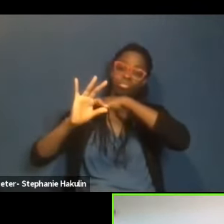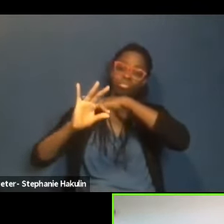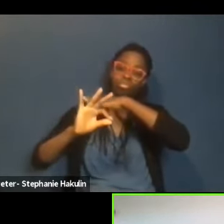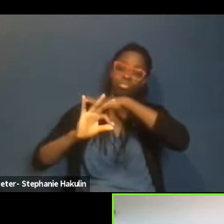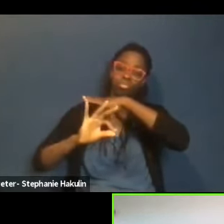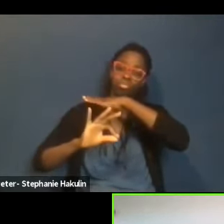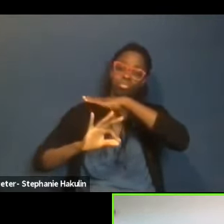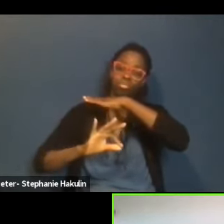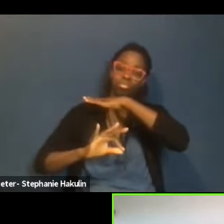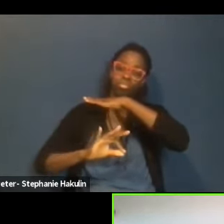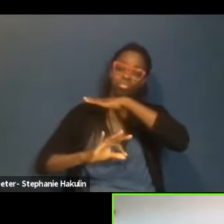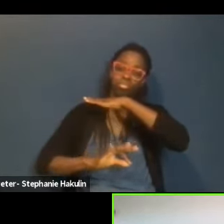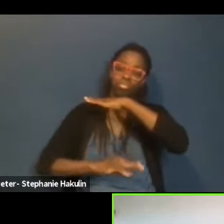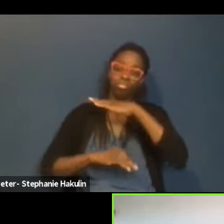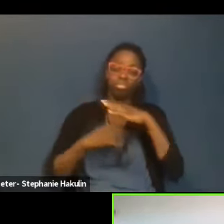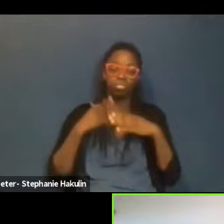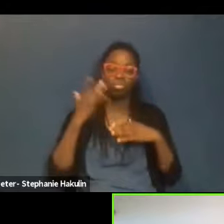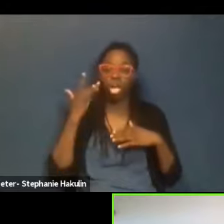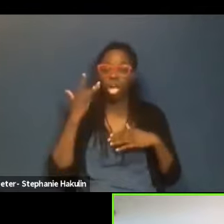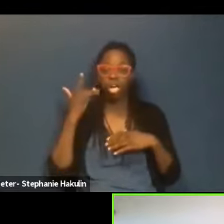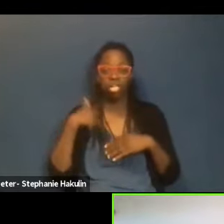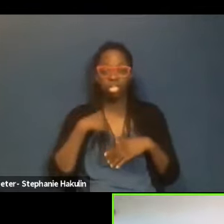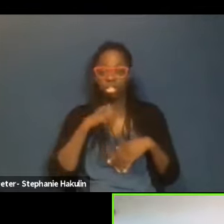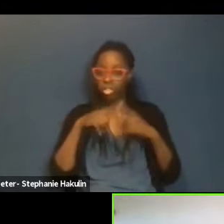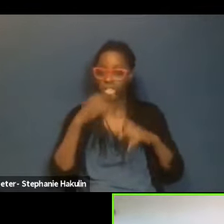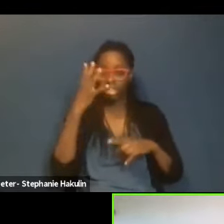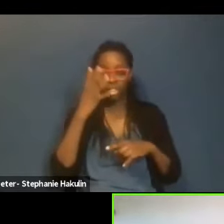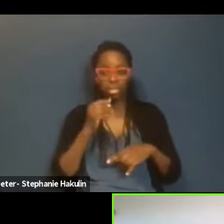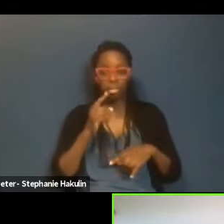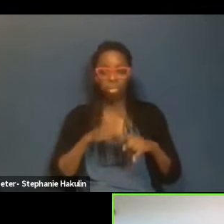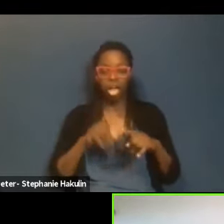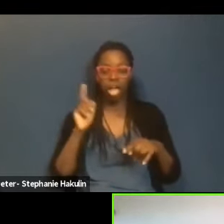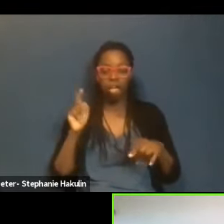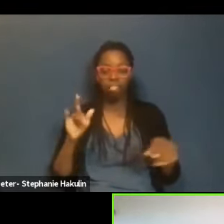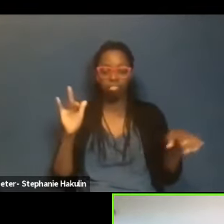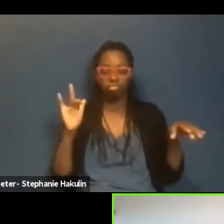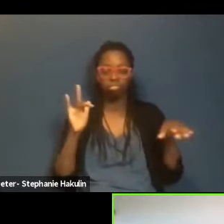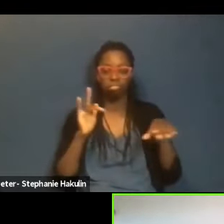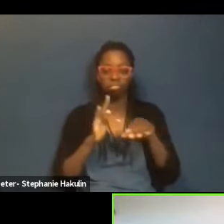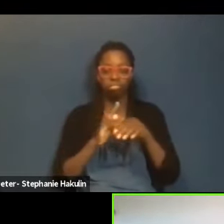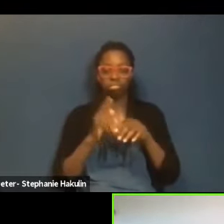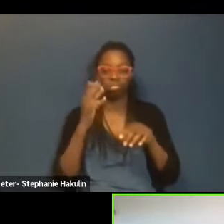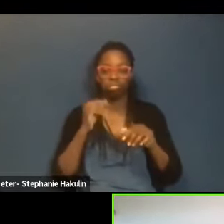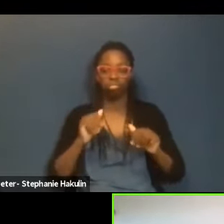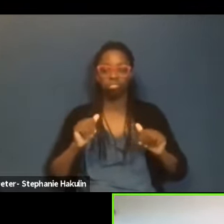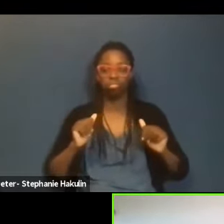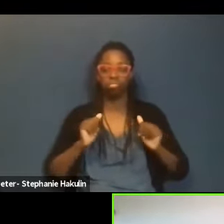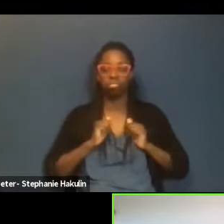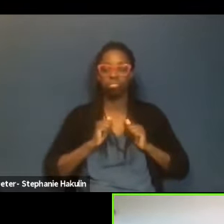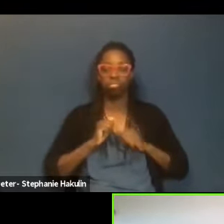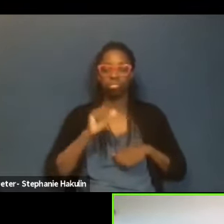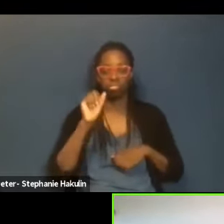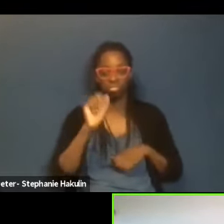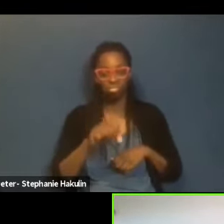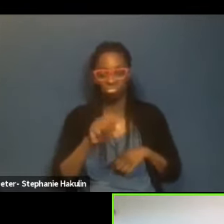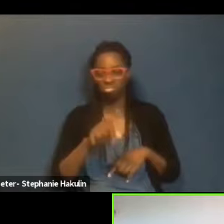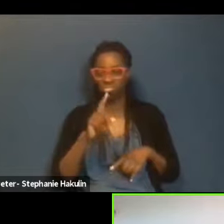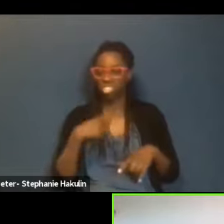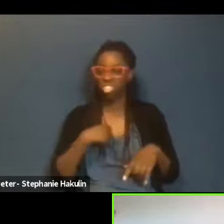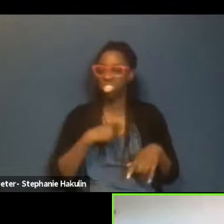wanna lie down. Yes, drop your corner, lad. You ain't got your own